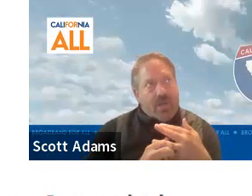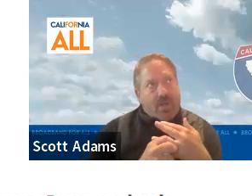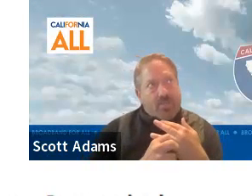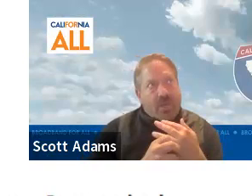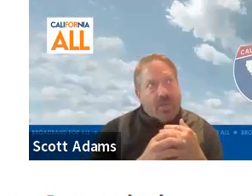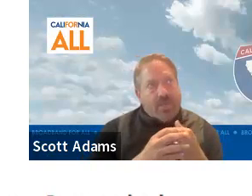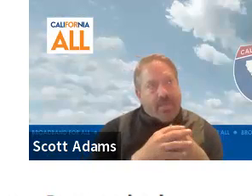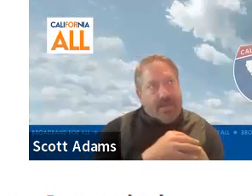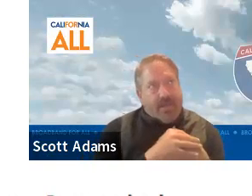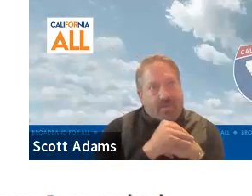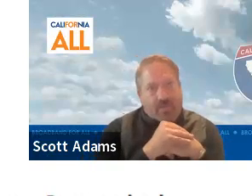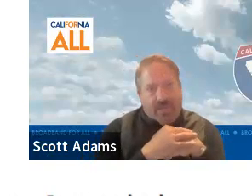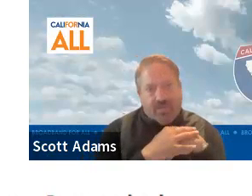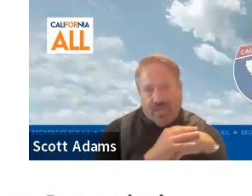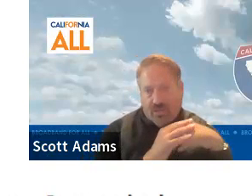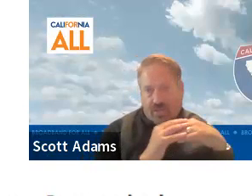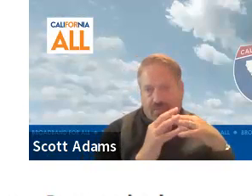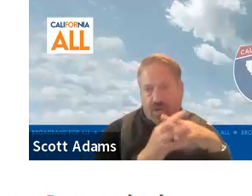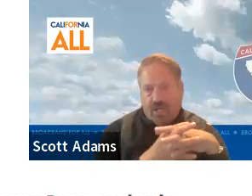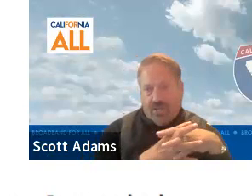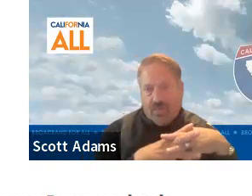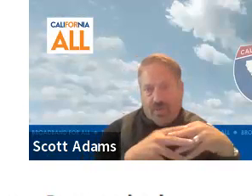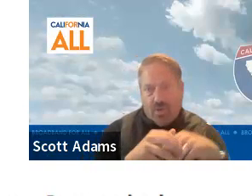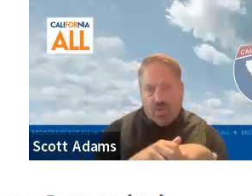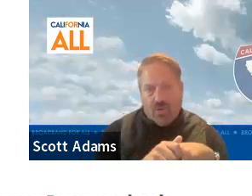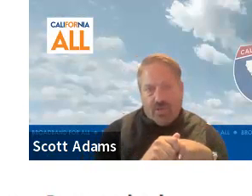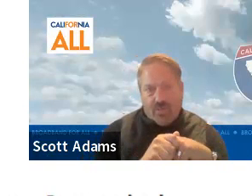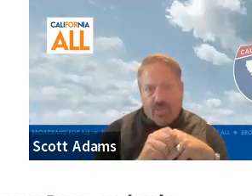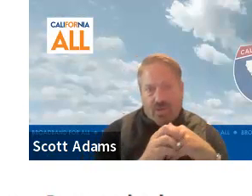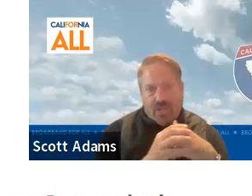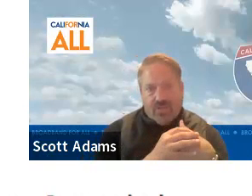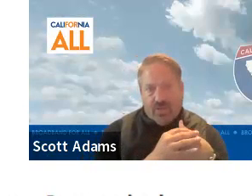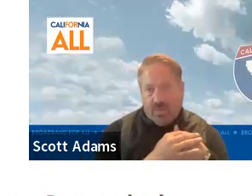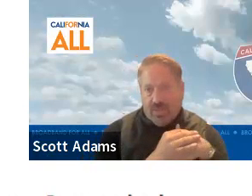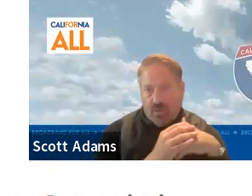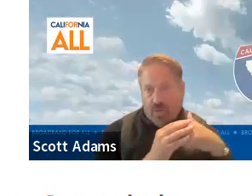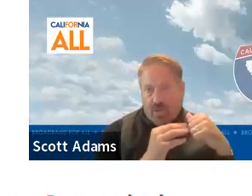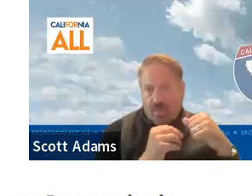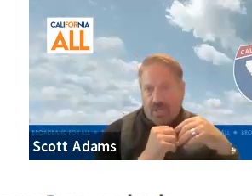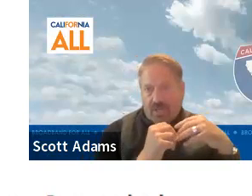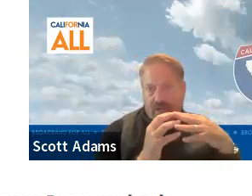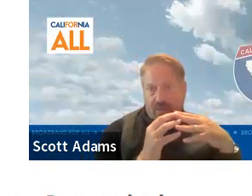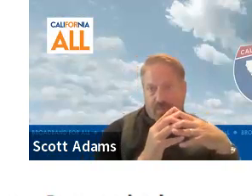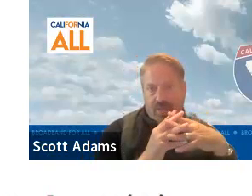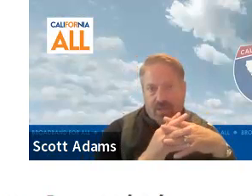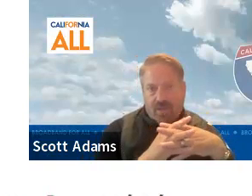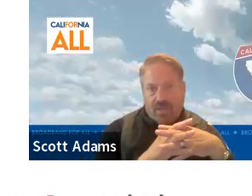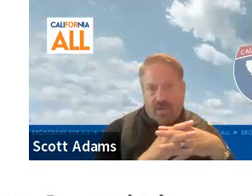what I think the biggest challenge for us is we were questioning whether or not the survey was going to work, but